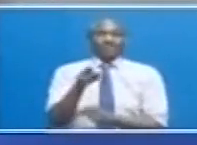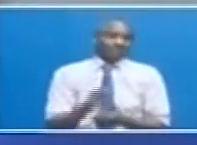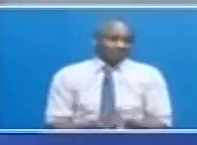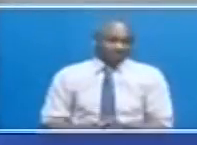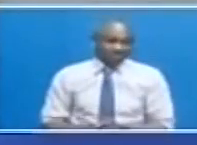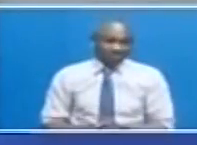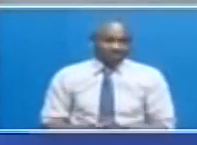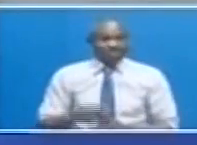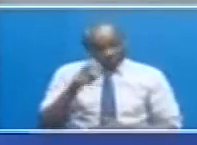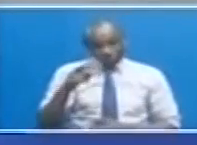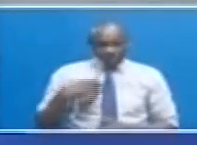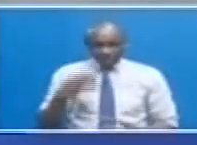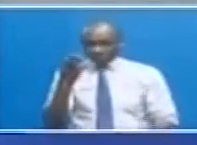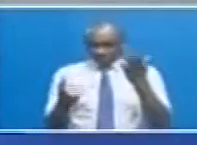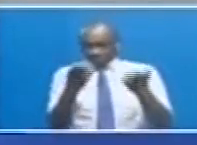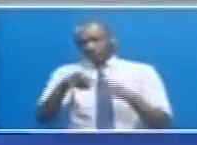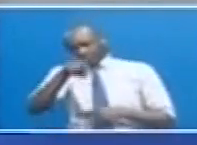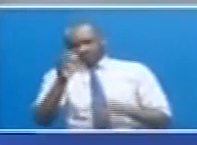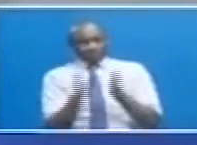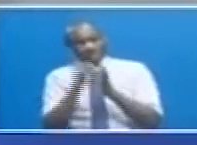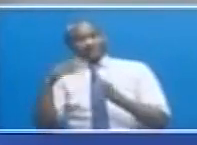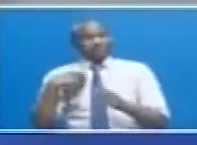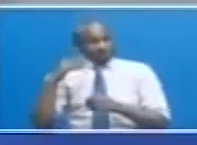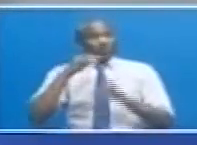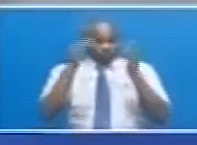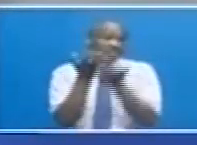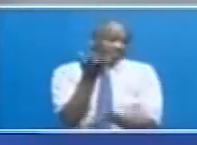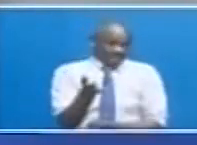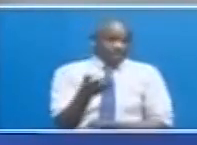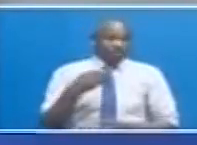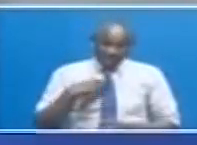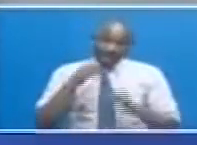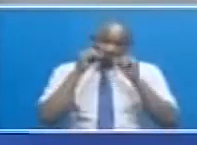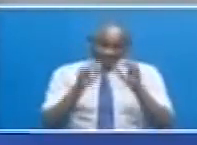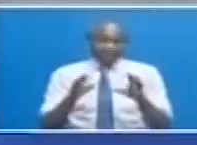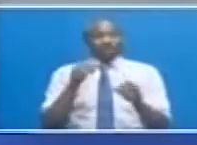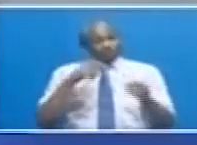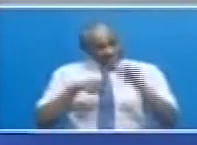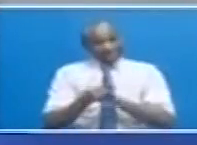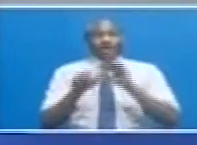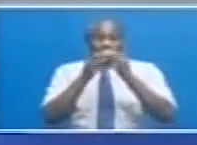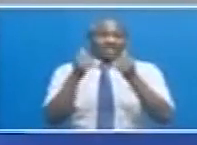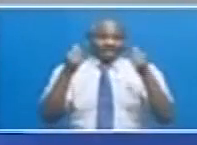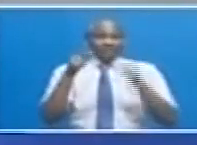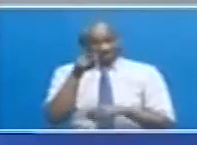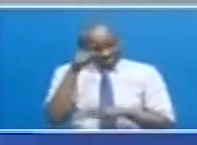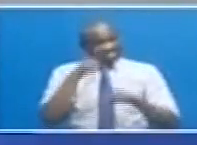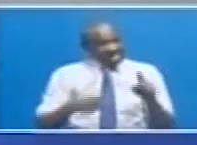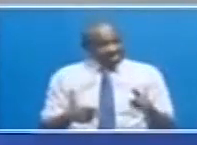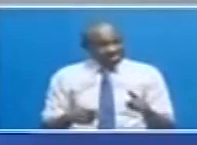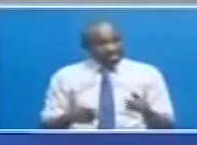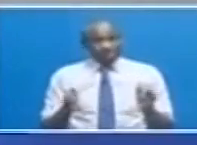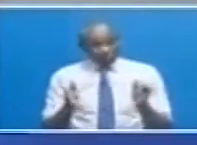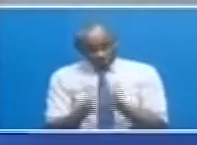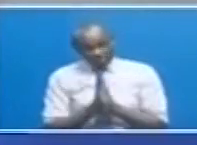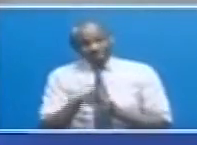best place to measure yourself against the best guys in the world, and no better place than doing it at the World Cup, especially this year with